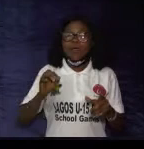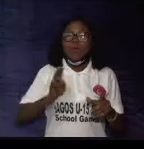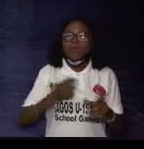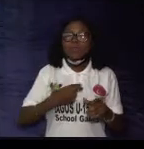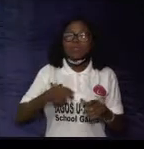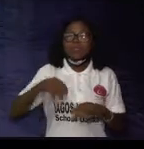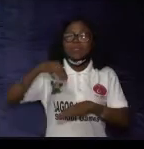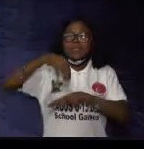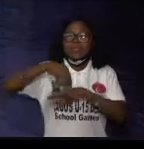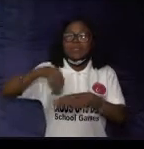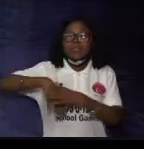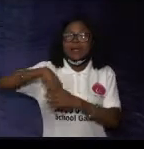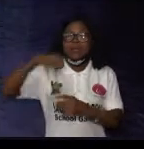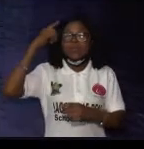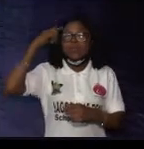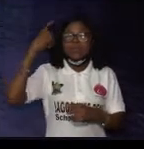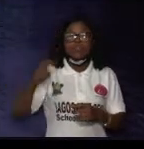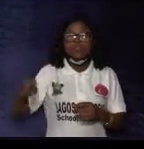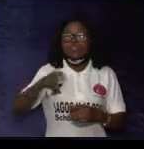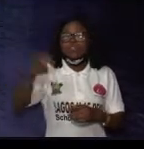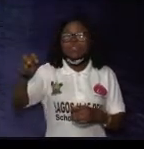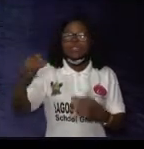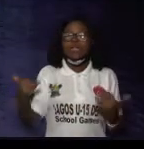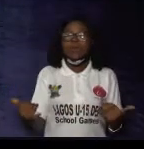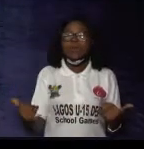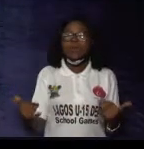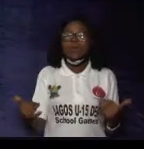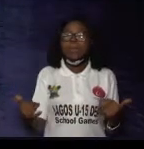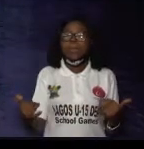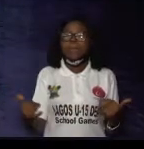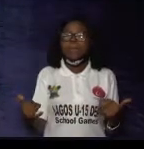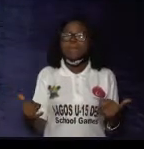Let us set out for the journey now.